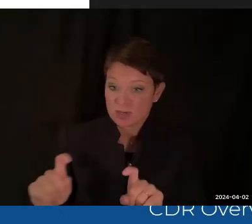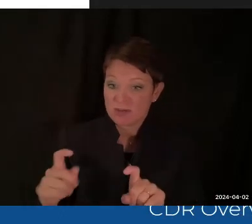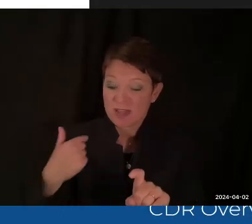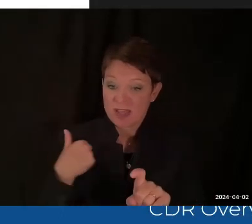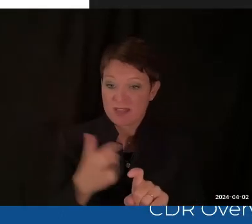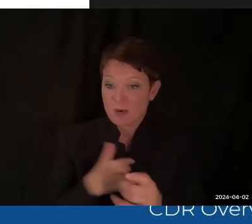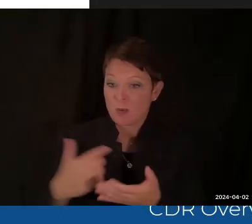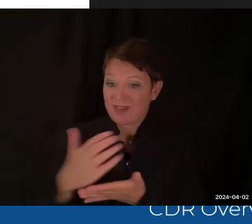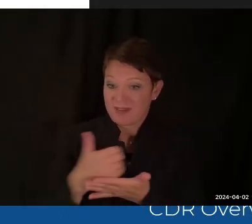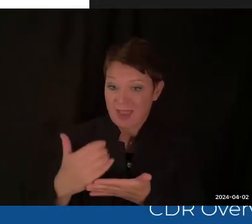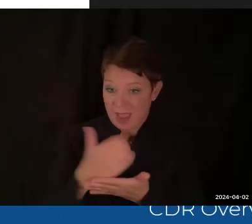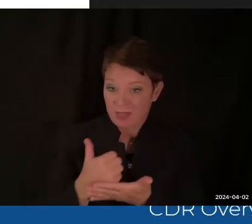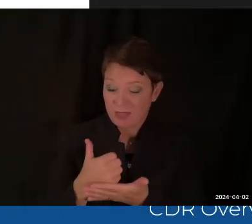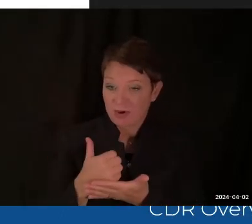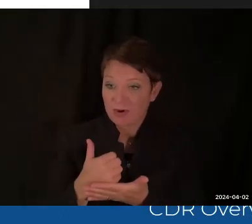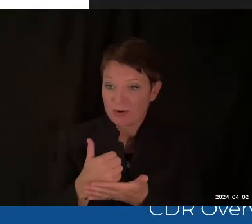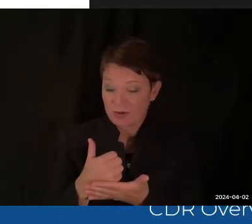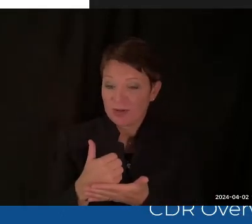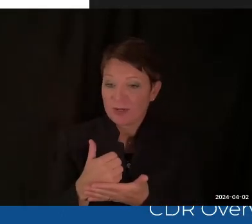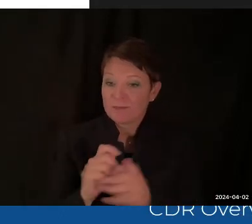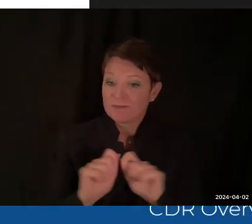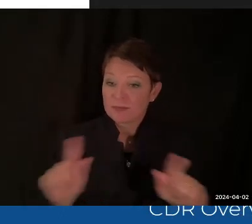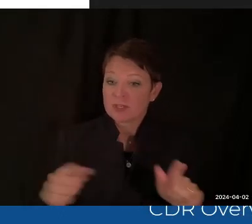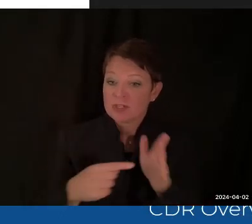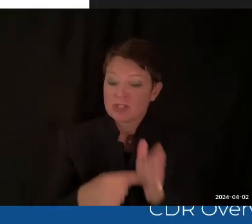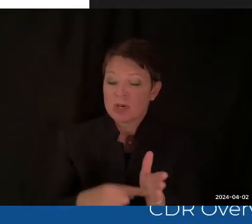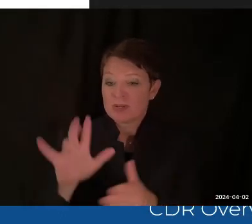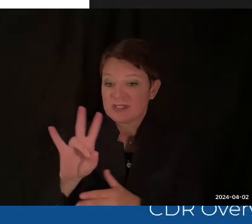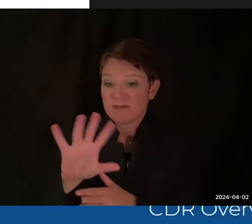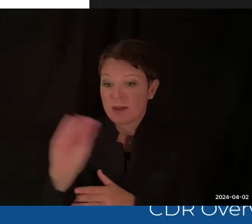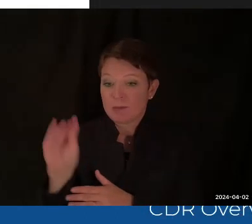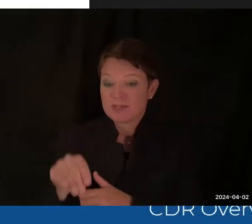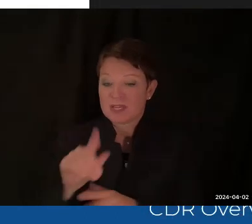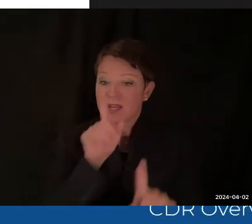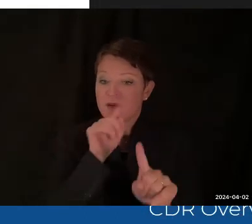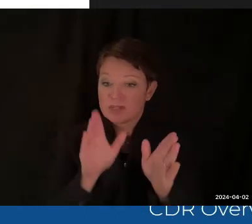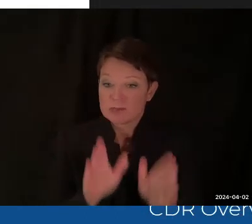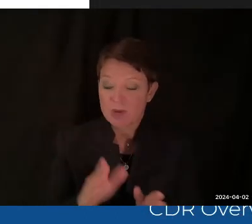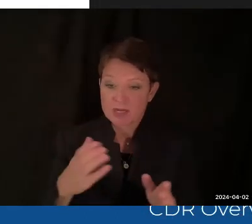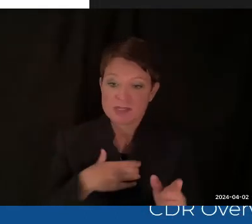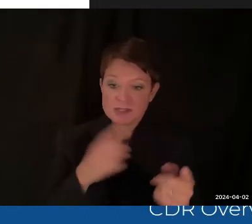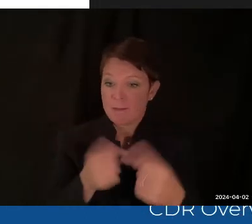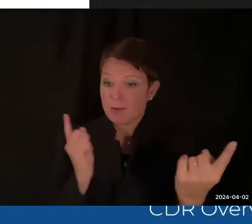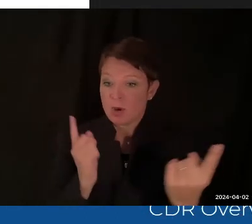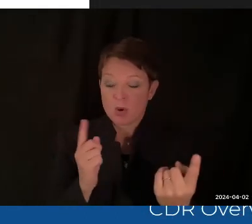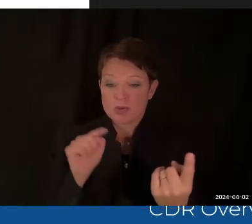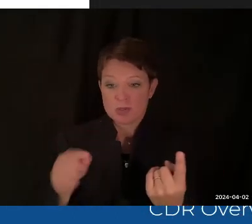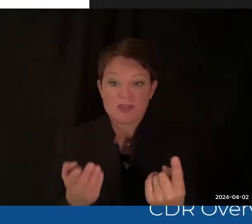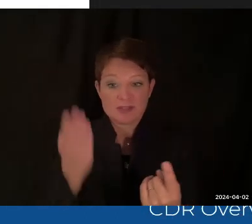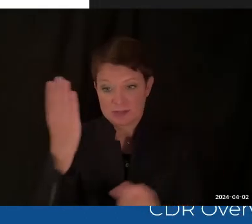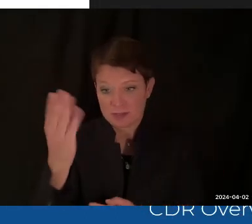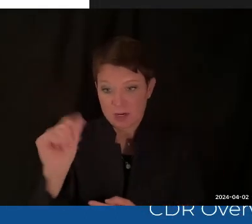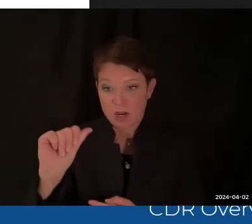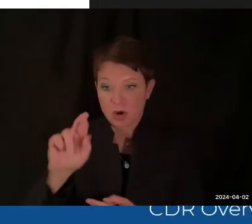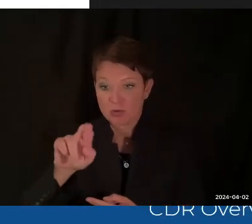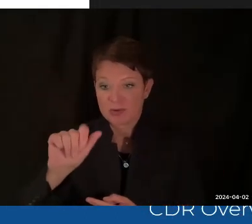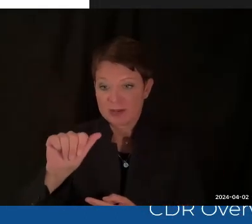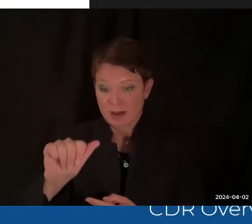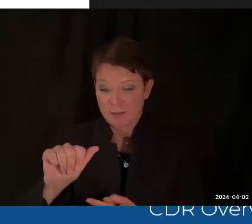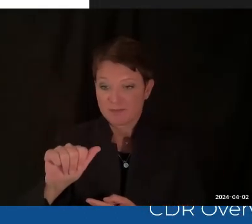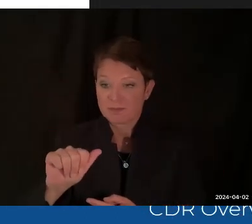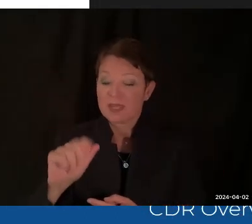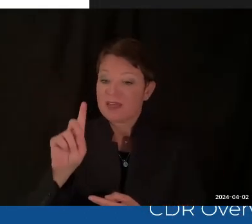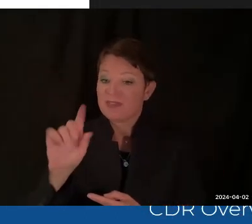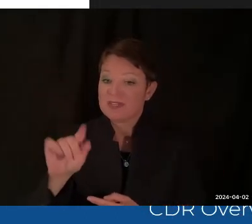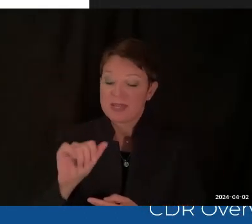we had put out, which revealed that 75% of respondents are opposed to the proposed arena. This data,